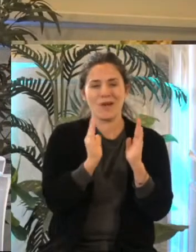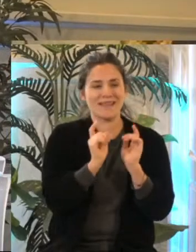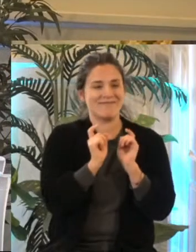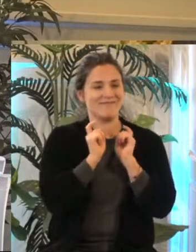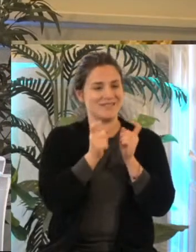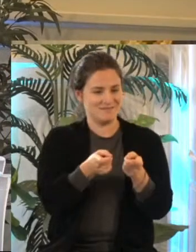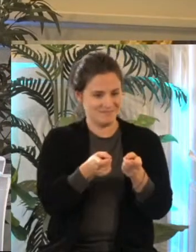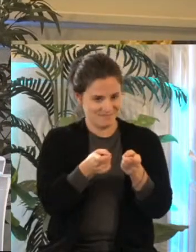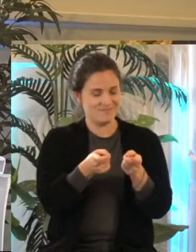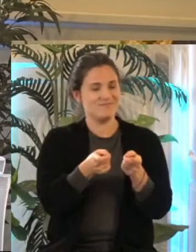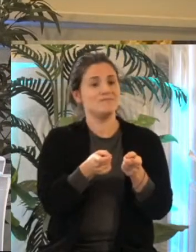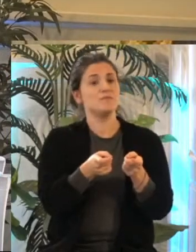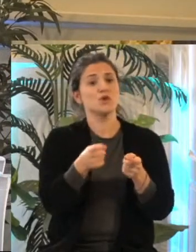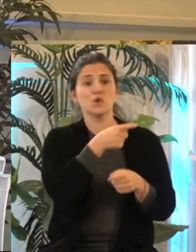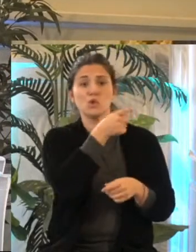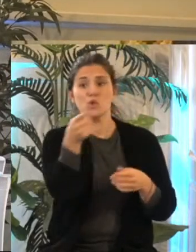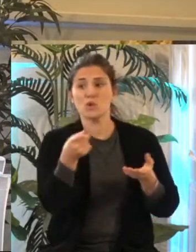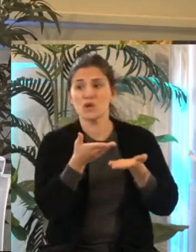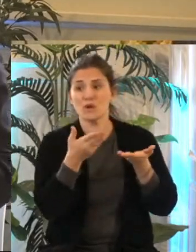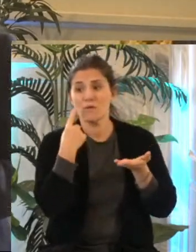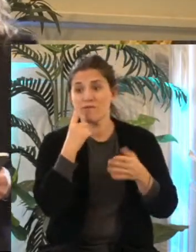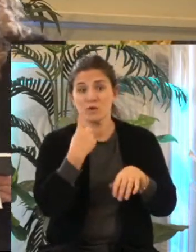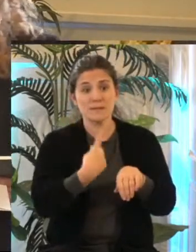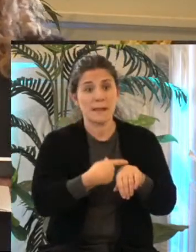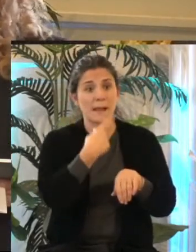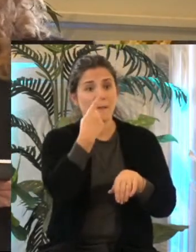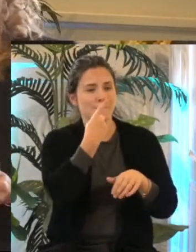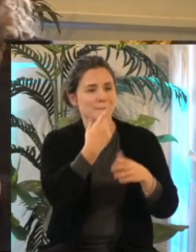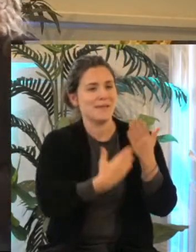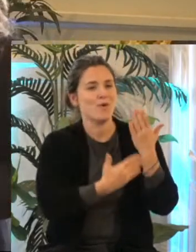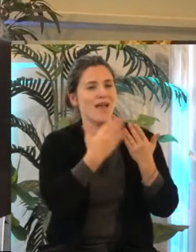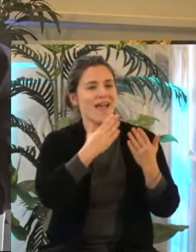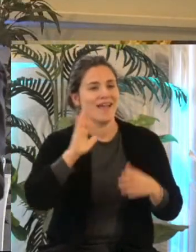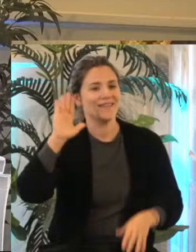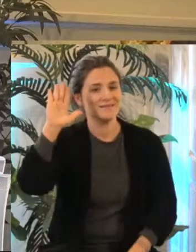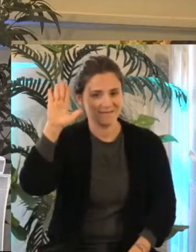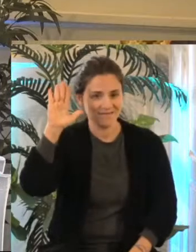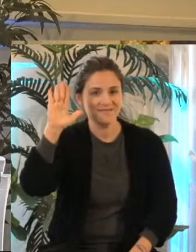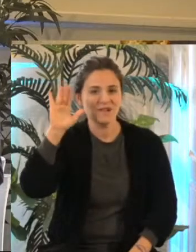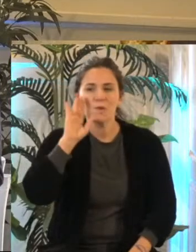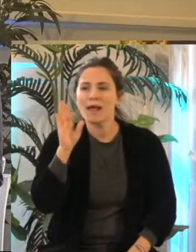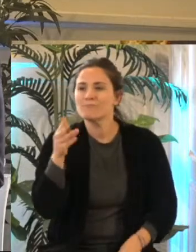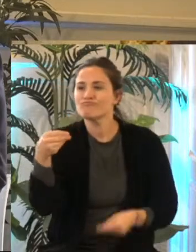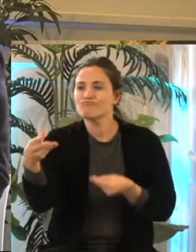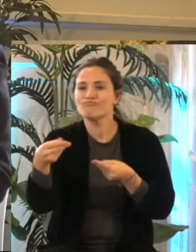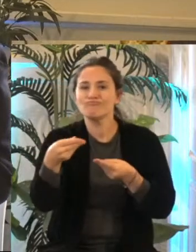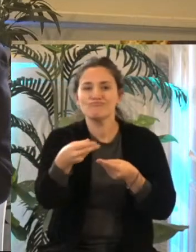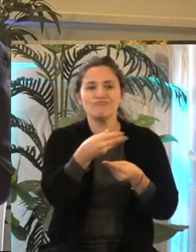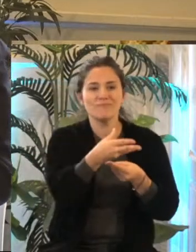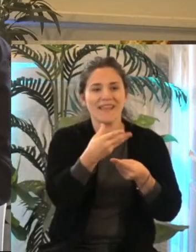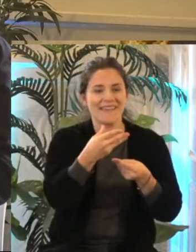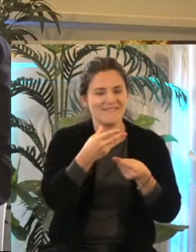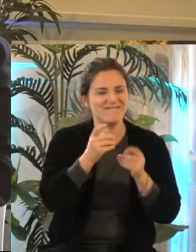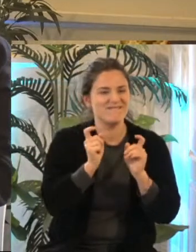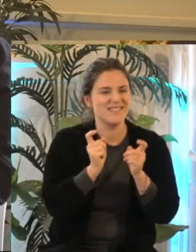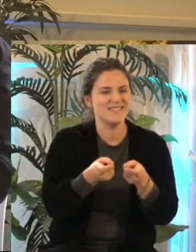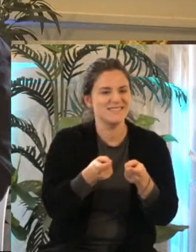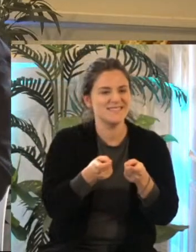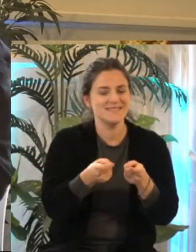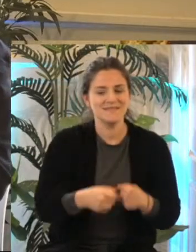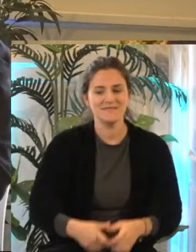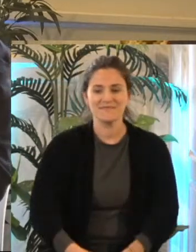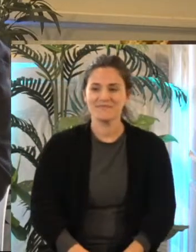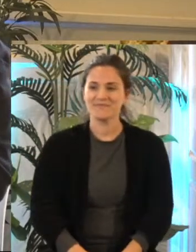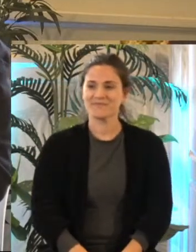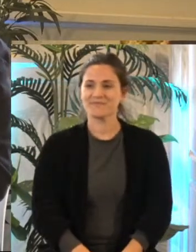So if you let us know by raising your hand and keeping it up there so our ushers can see you, they'll bring a special gift with you this morning. All right, we have